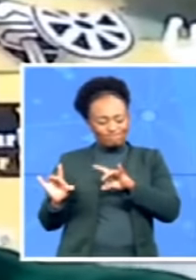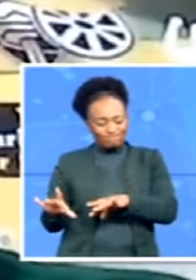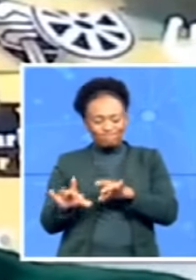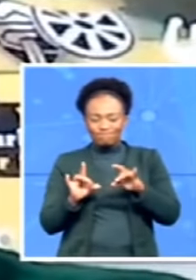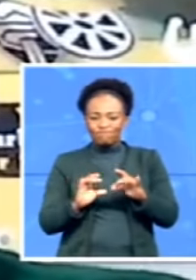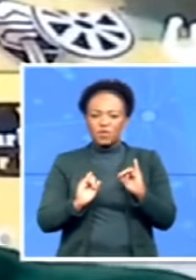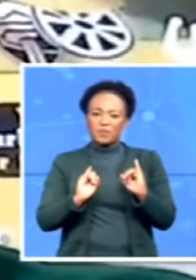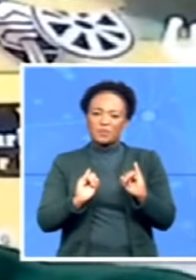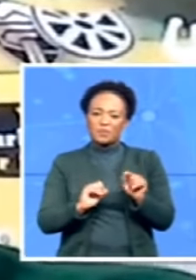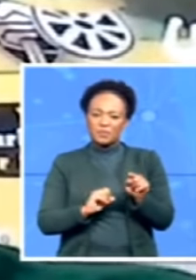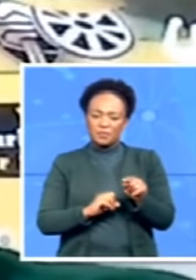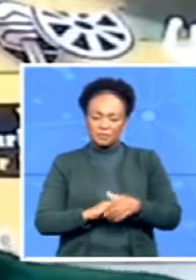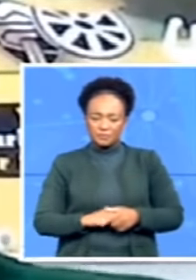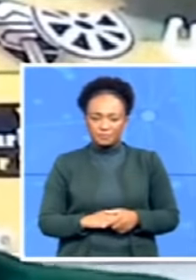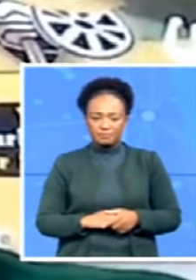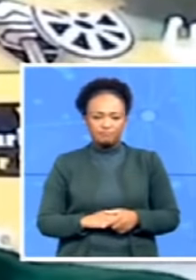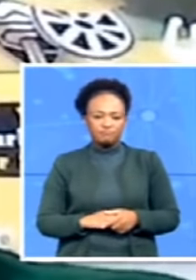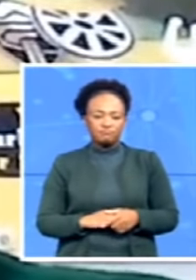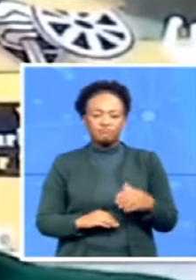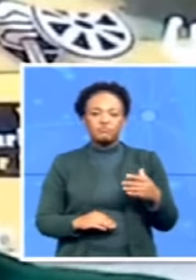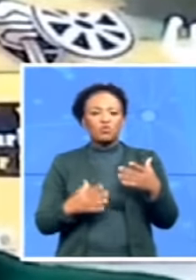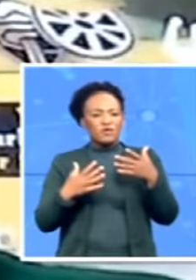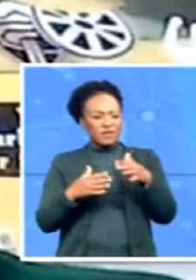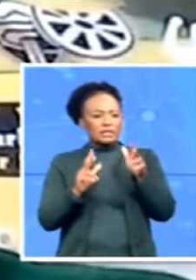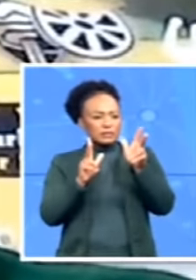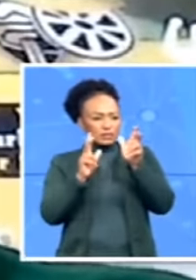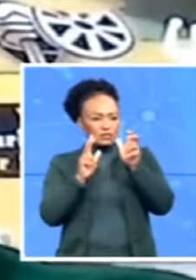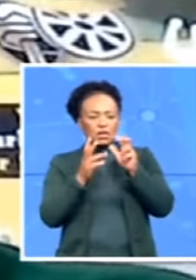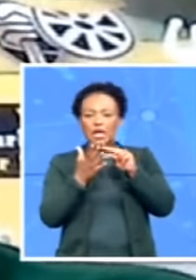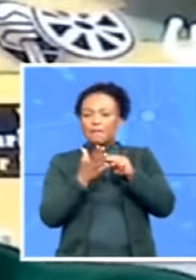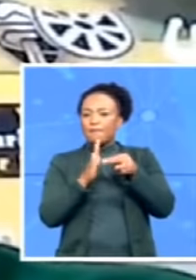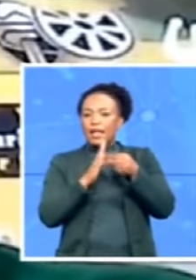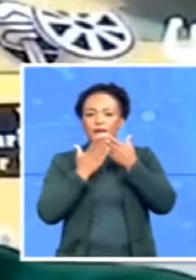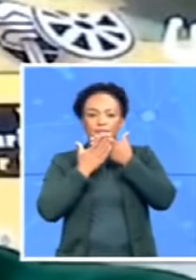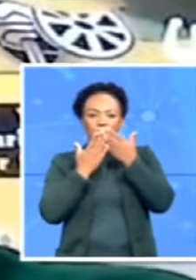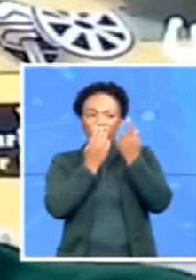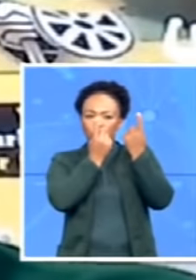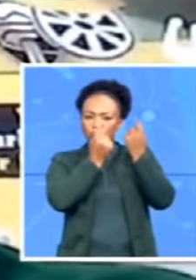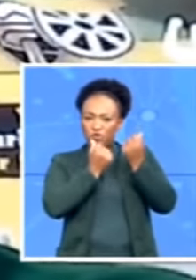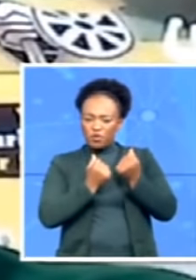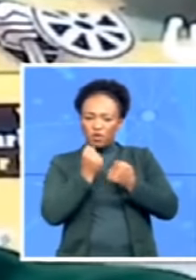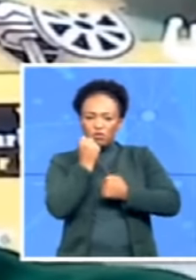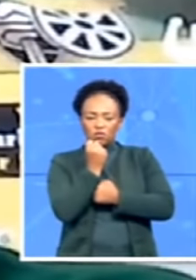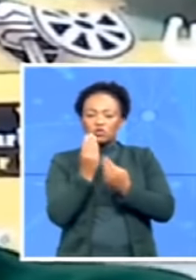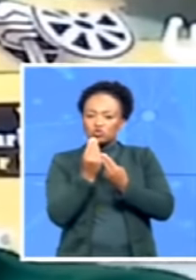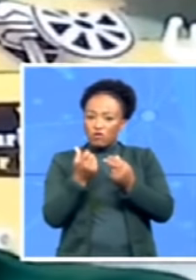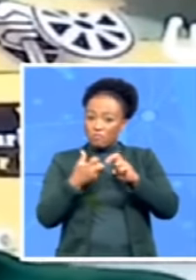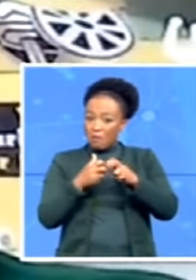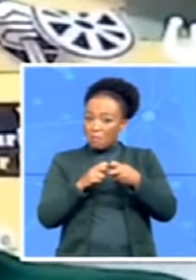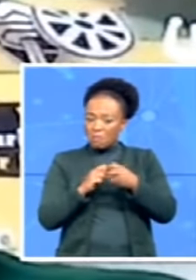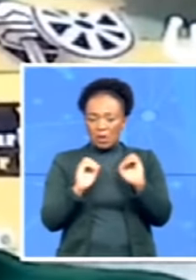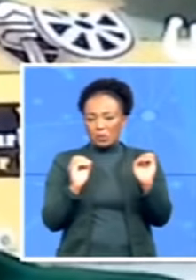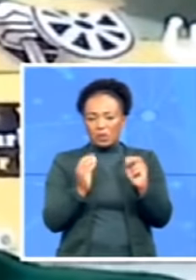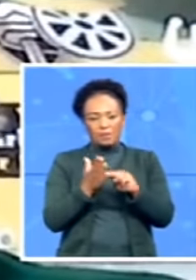no plan by the Treasurer General's office to resolve this issue. More often, the party funding legislation